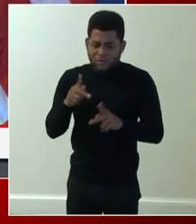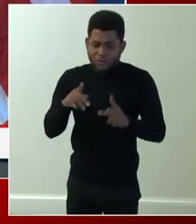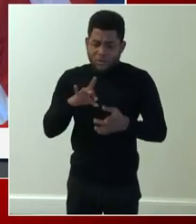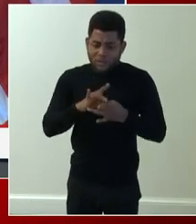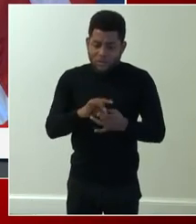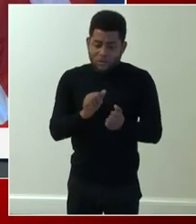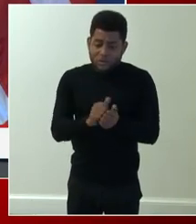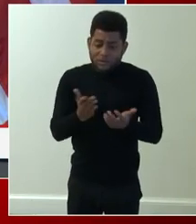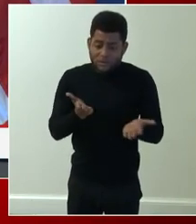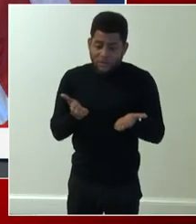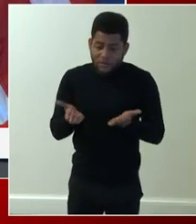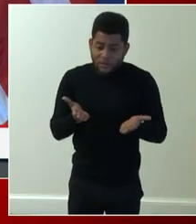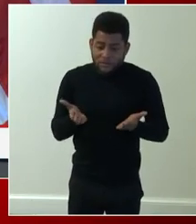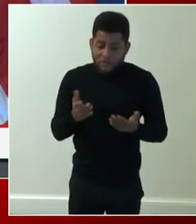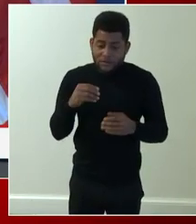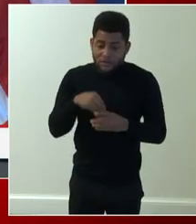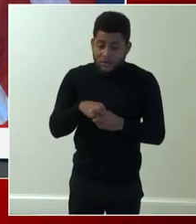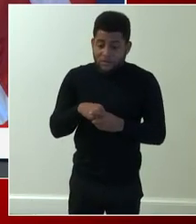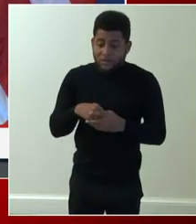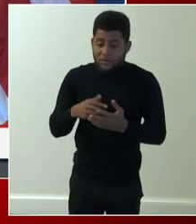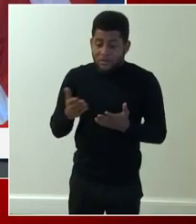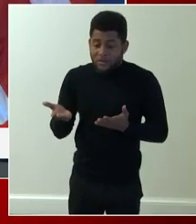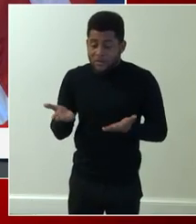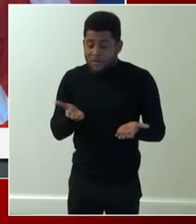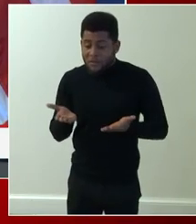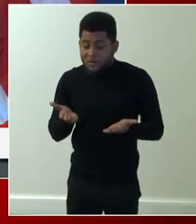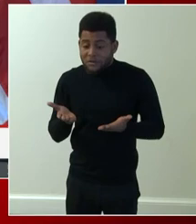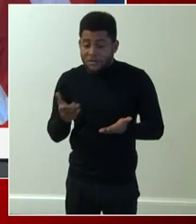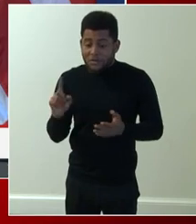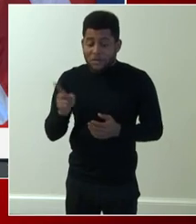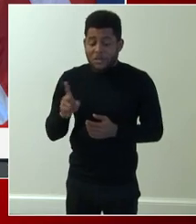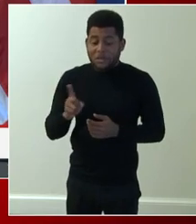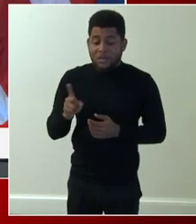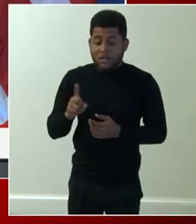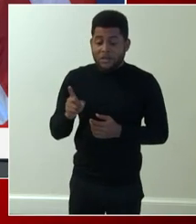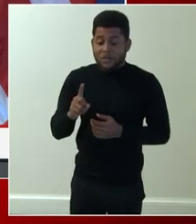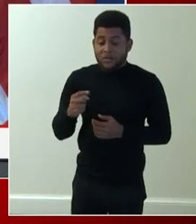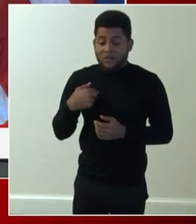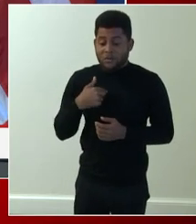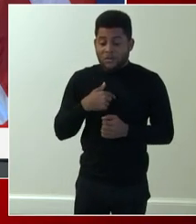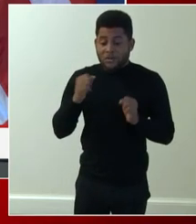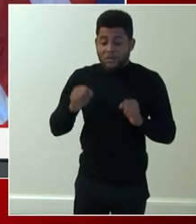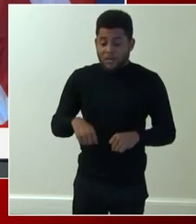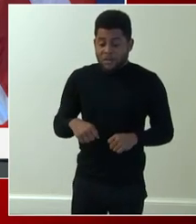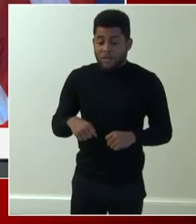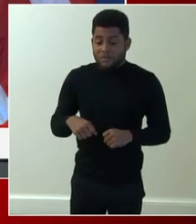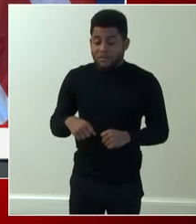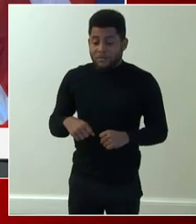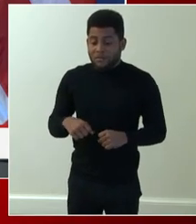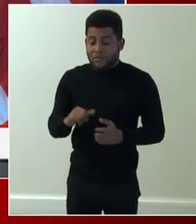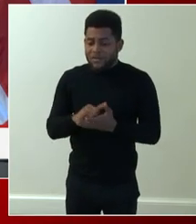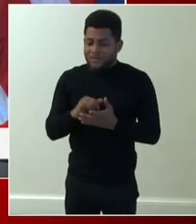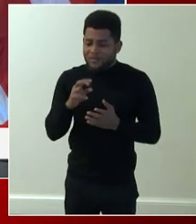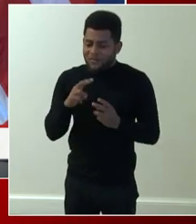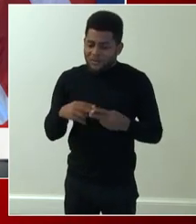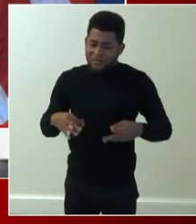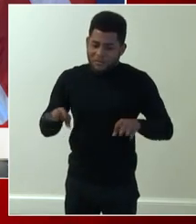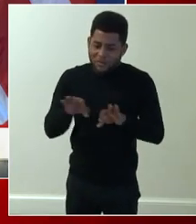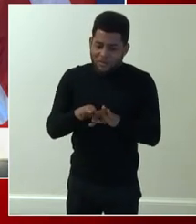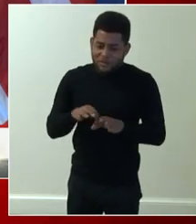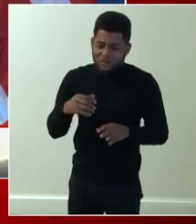services, in-person services where we can, and that's very important.